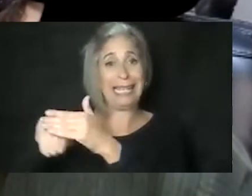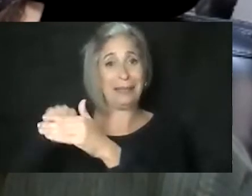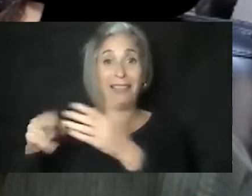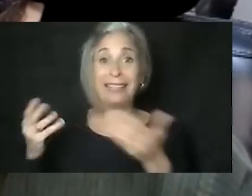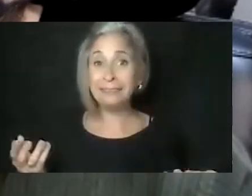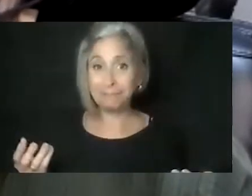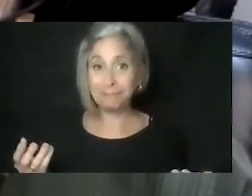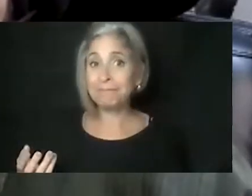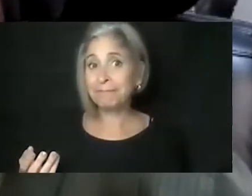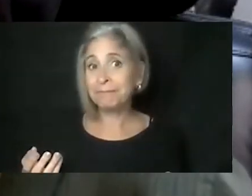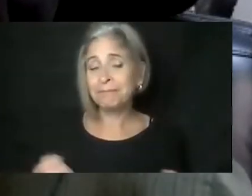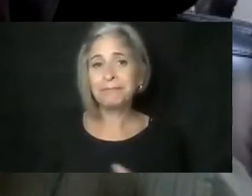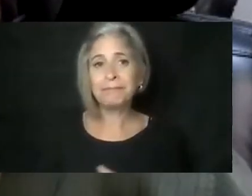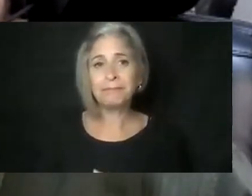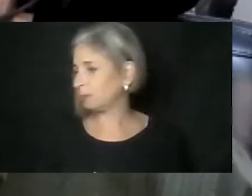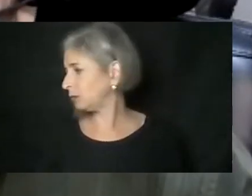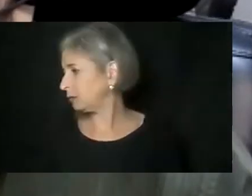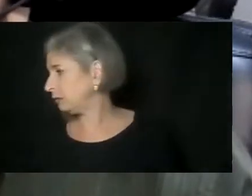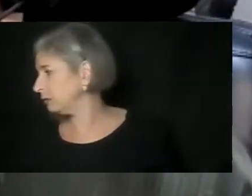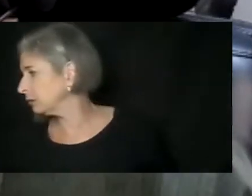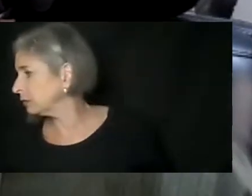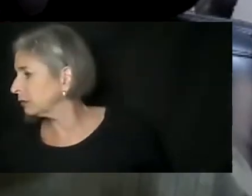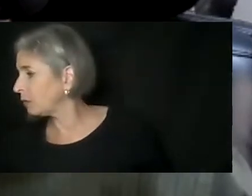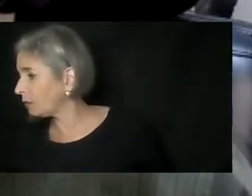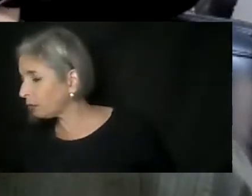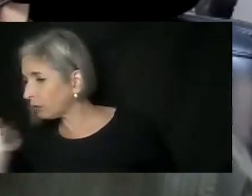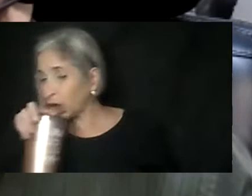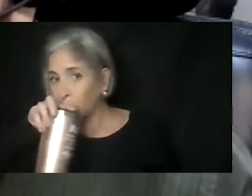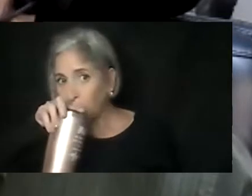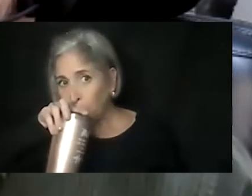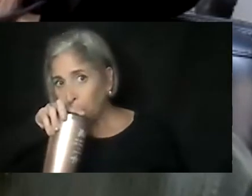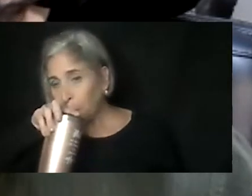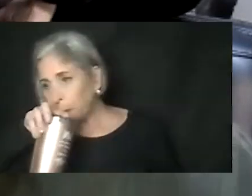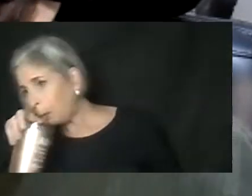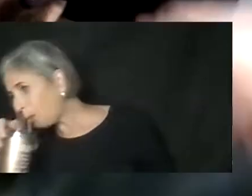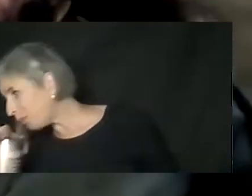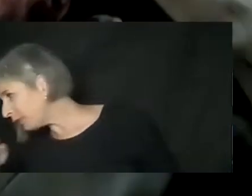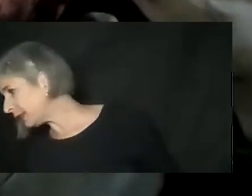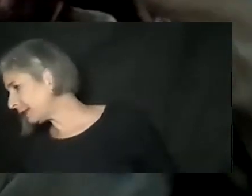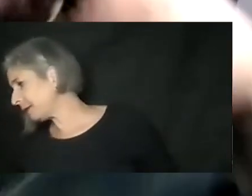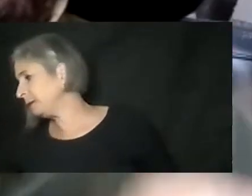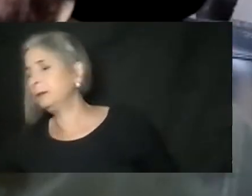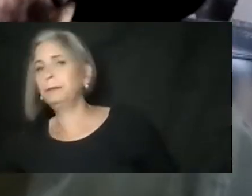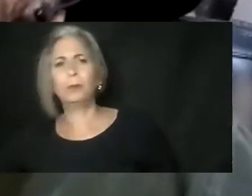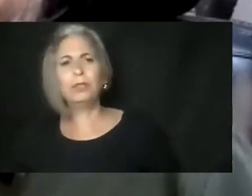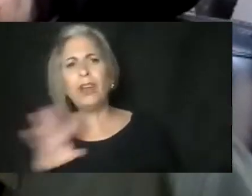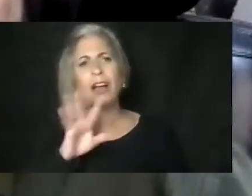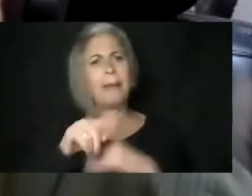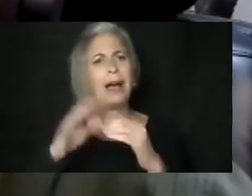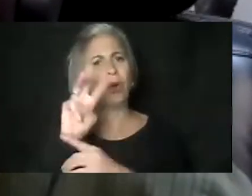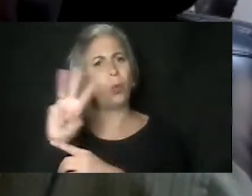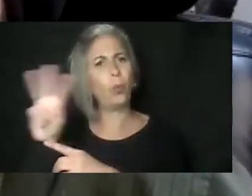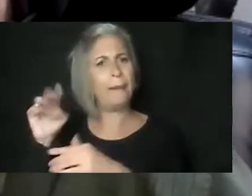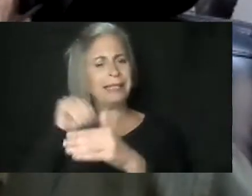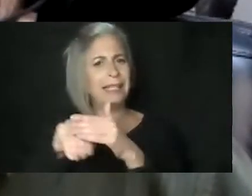in other ways. So when we talk about web accessibility, right, the first thing that anyone thinks of